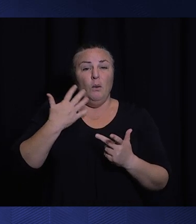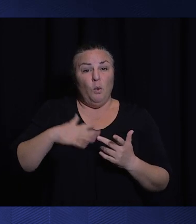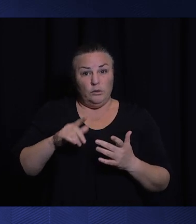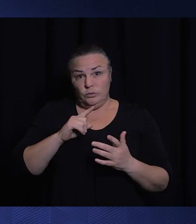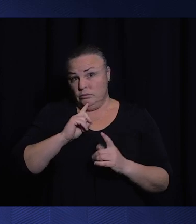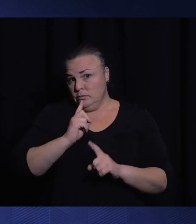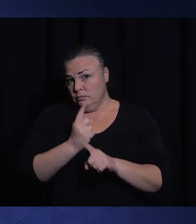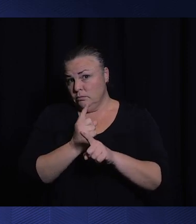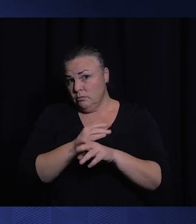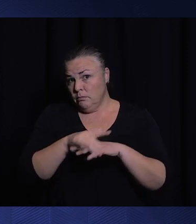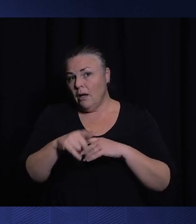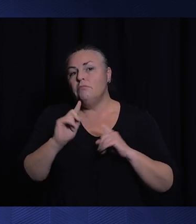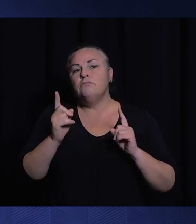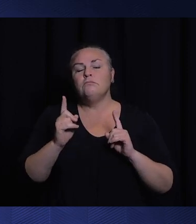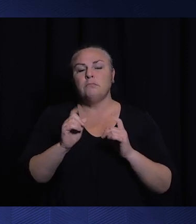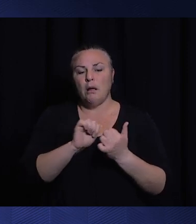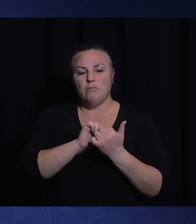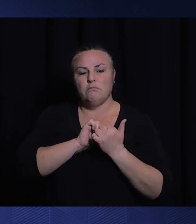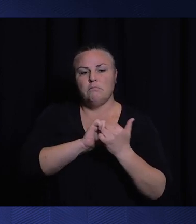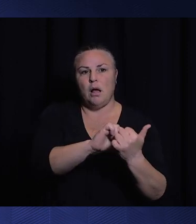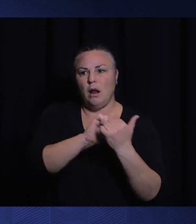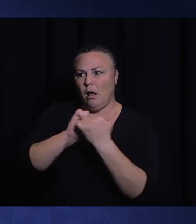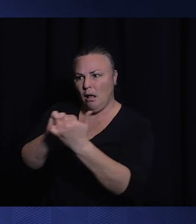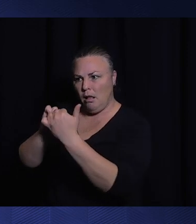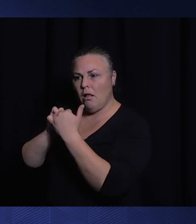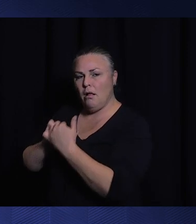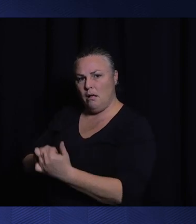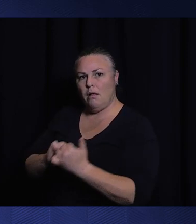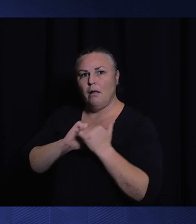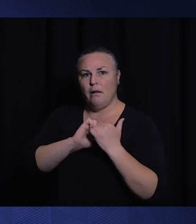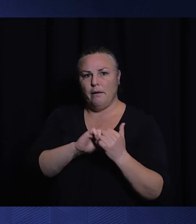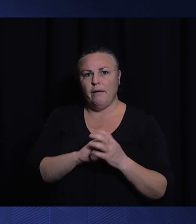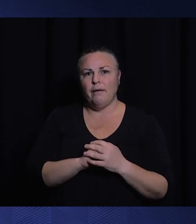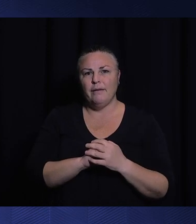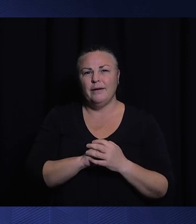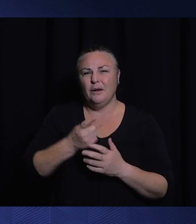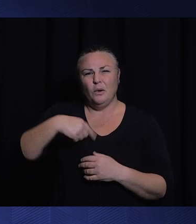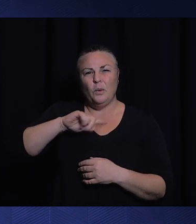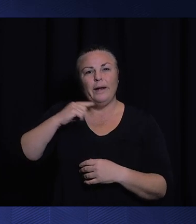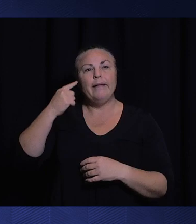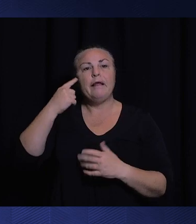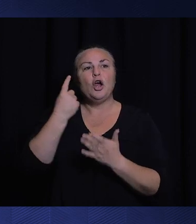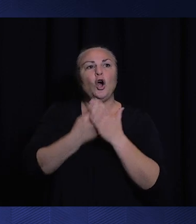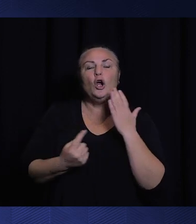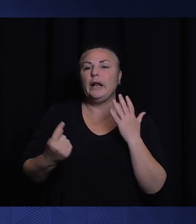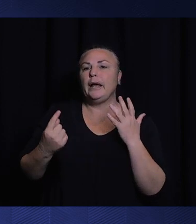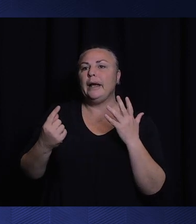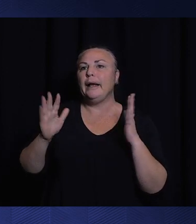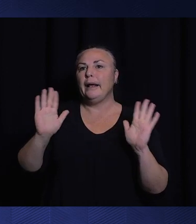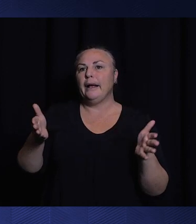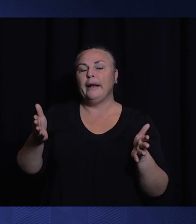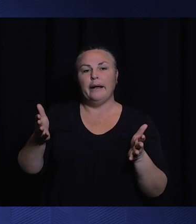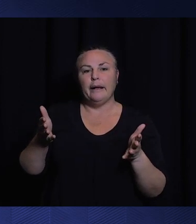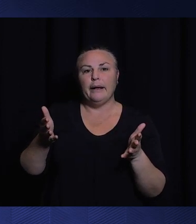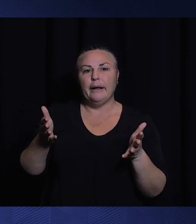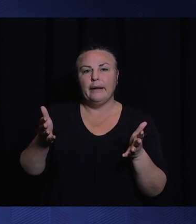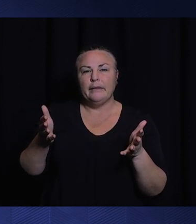importance of partnerships. I think in nature-based solutions, when we talk about it, we can often look at it through one guise,